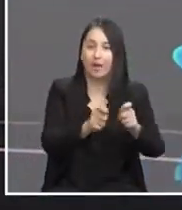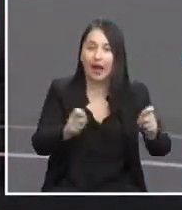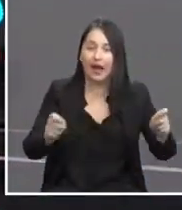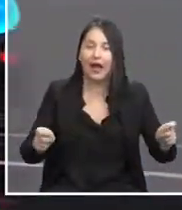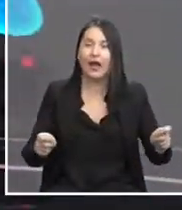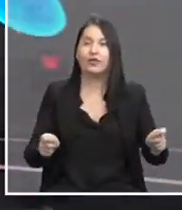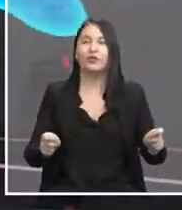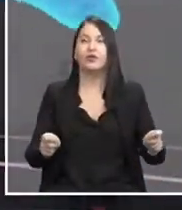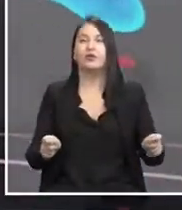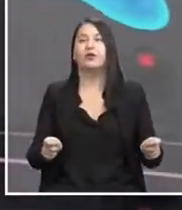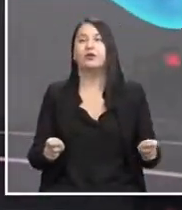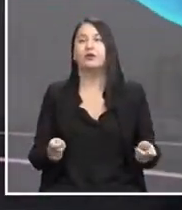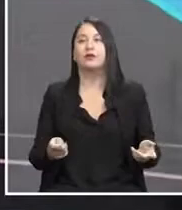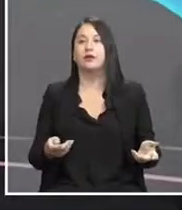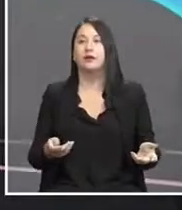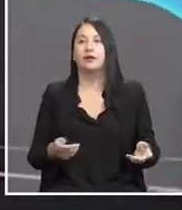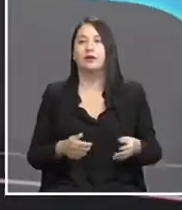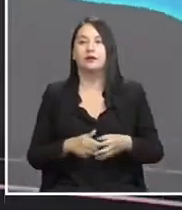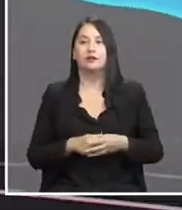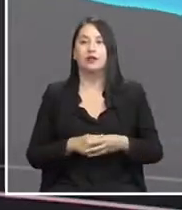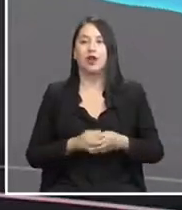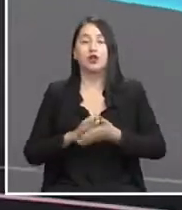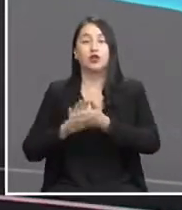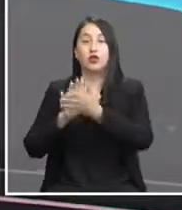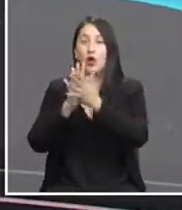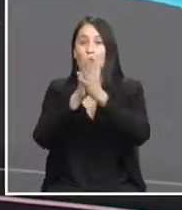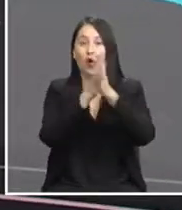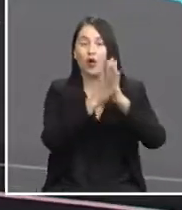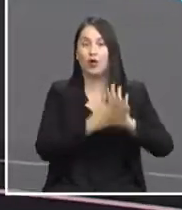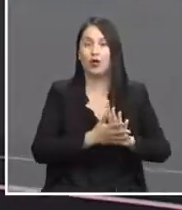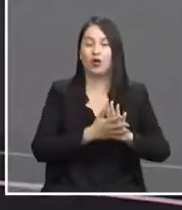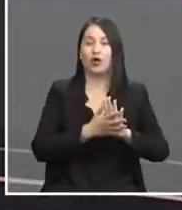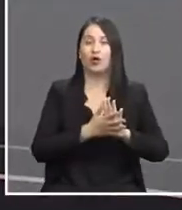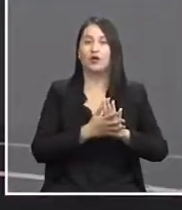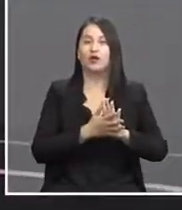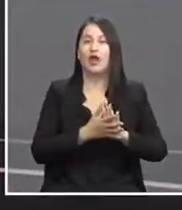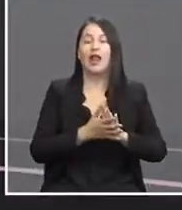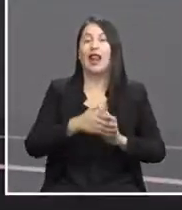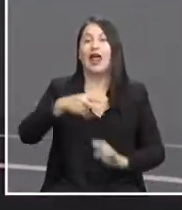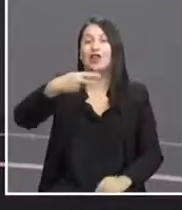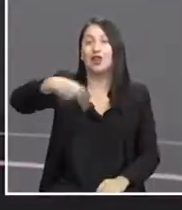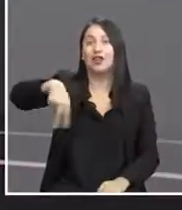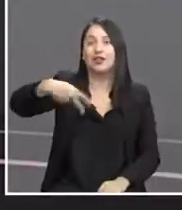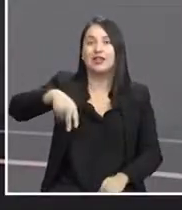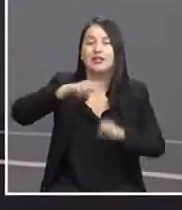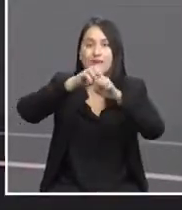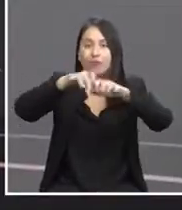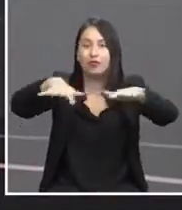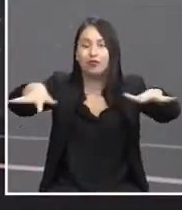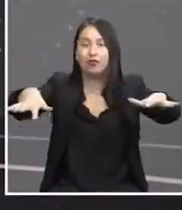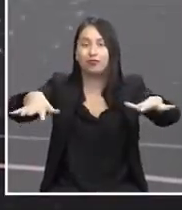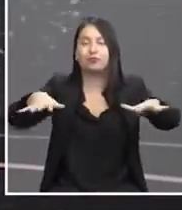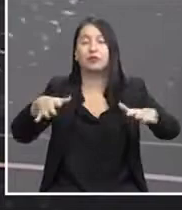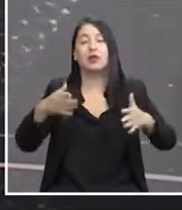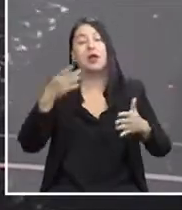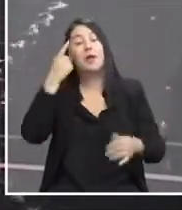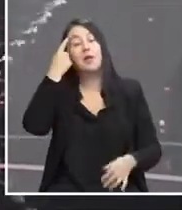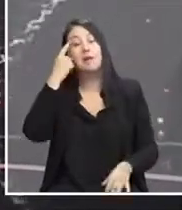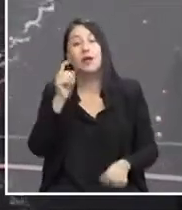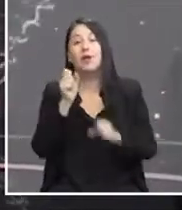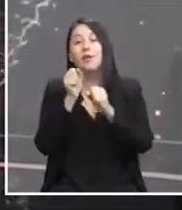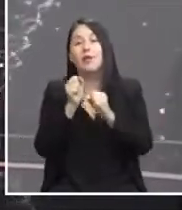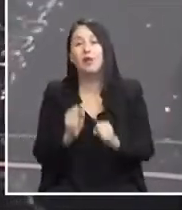that stuff that was picking up a lot. But that may be invisible. A lot